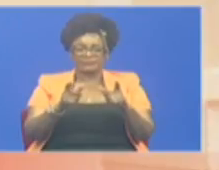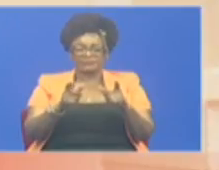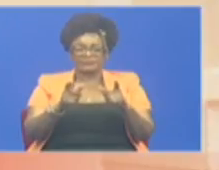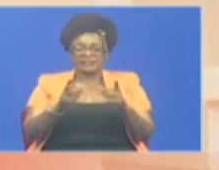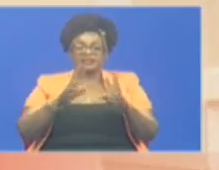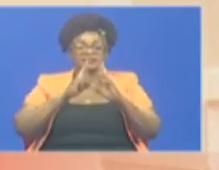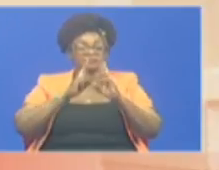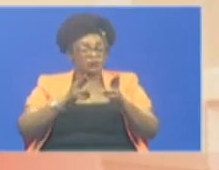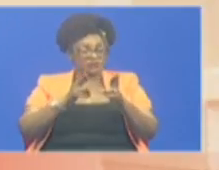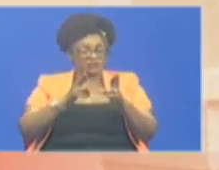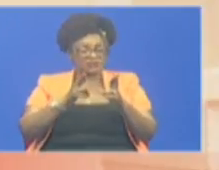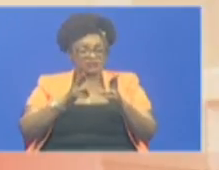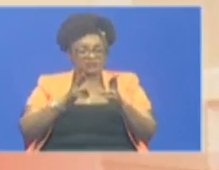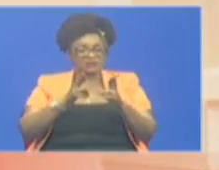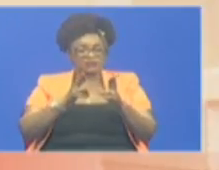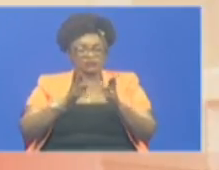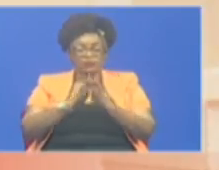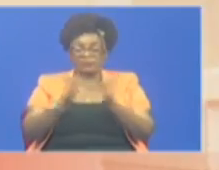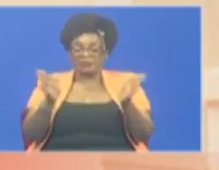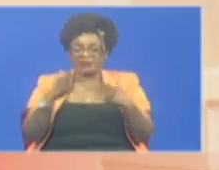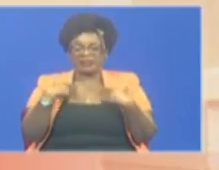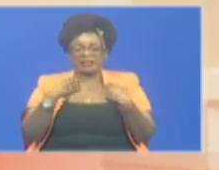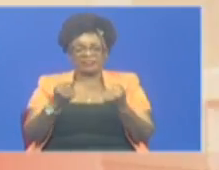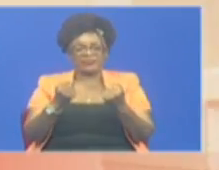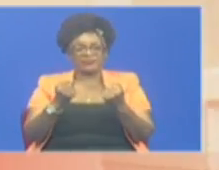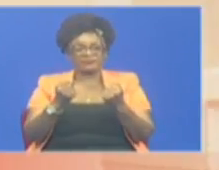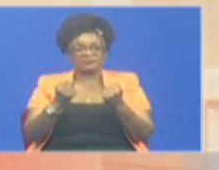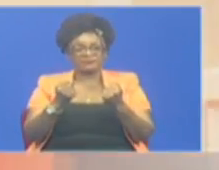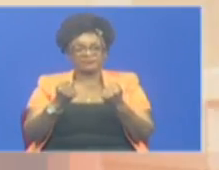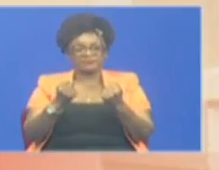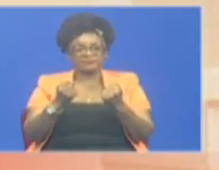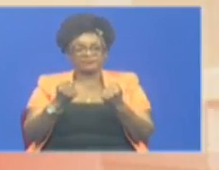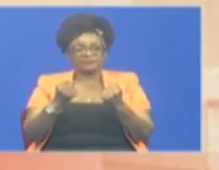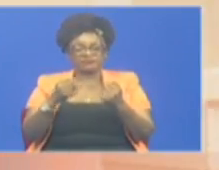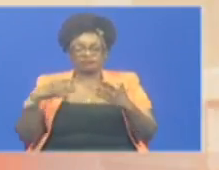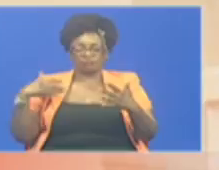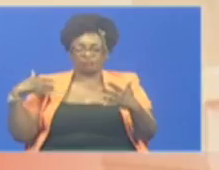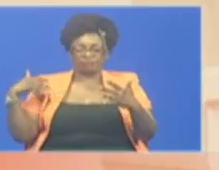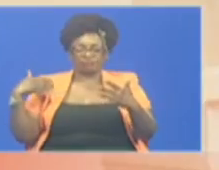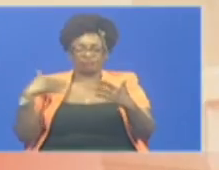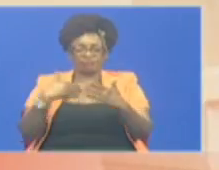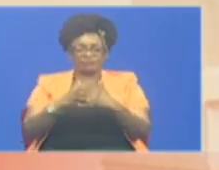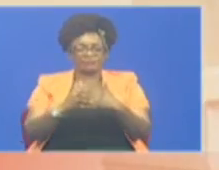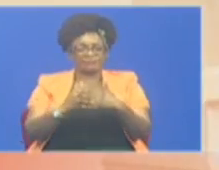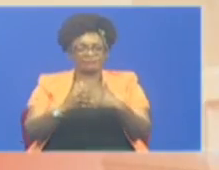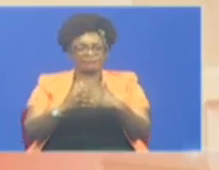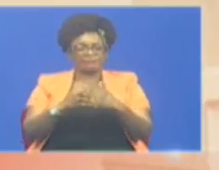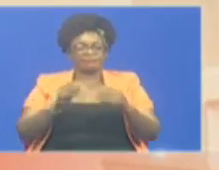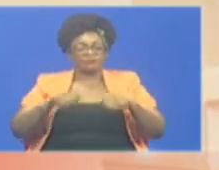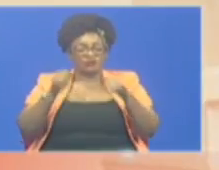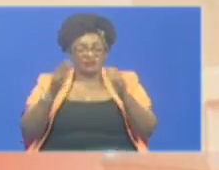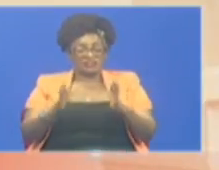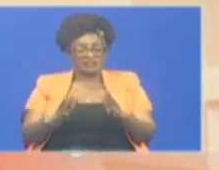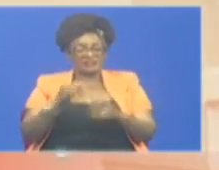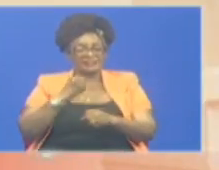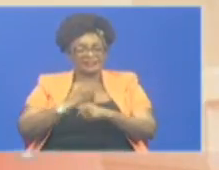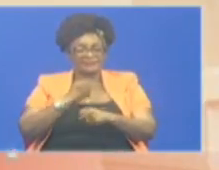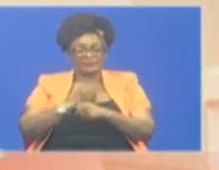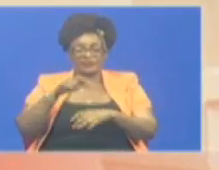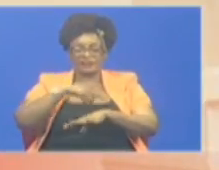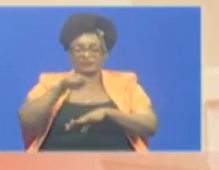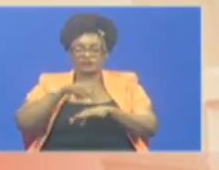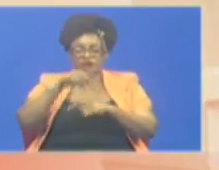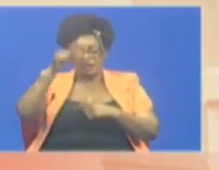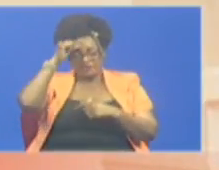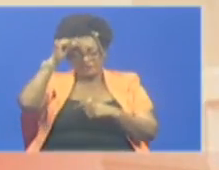to the greatest threat to public health in over a century. The officers and staff of the National Government